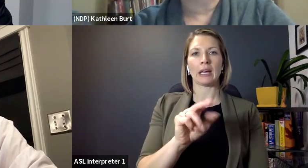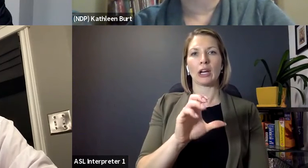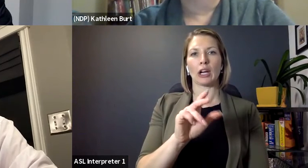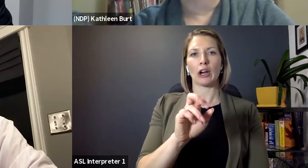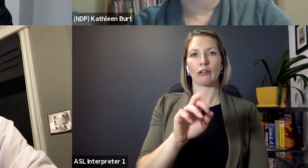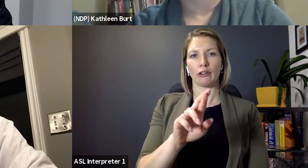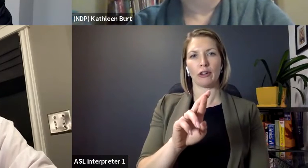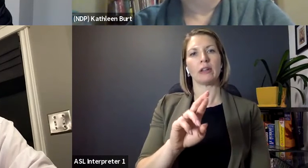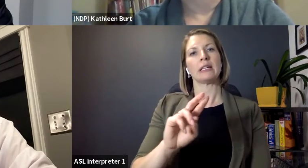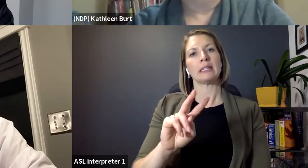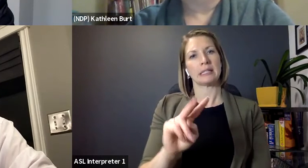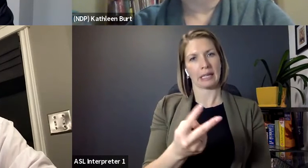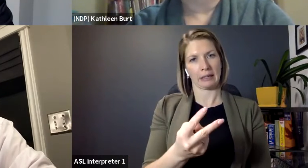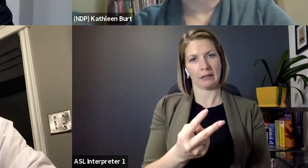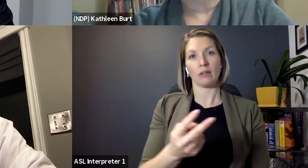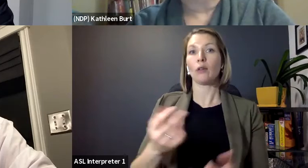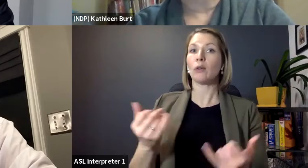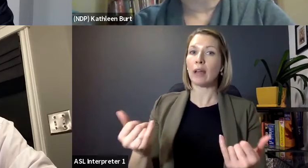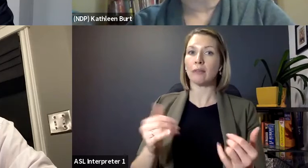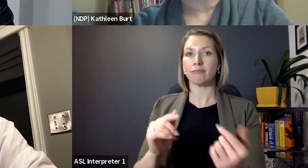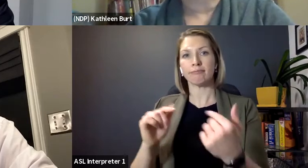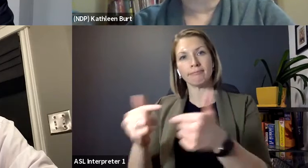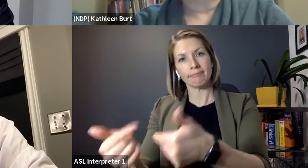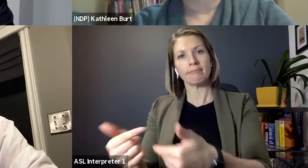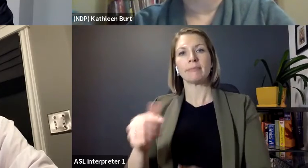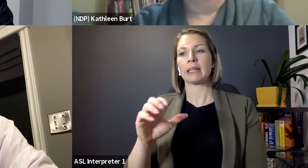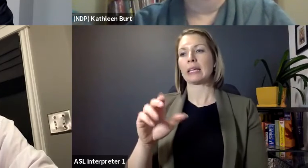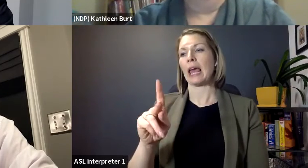So Kathleen, please unmute yourself and you may begin.